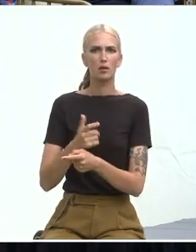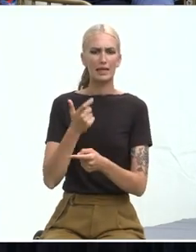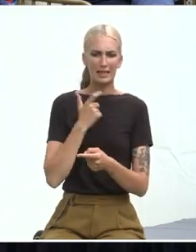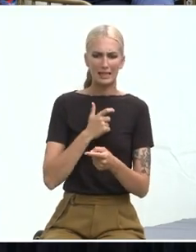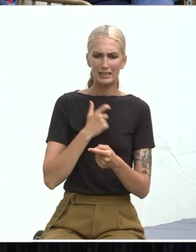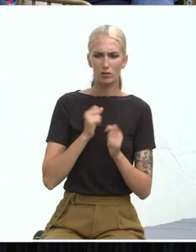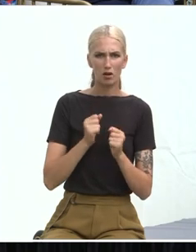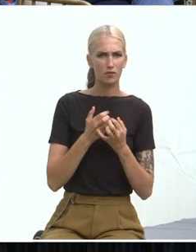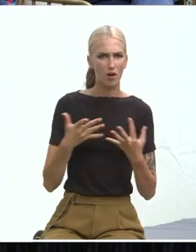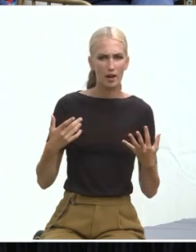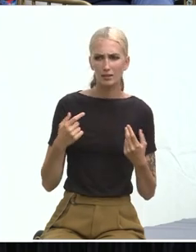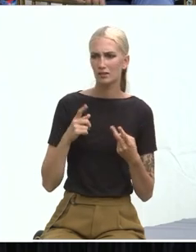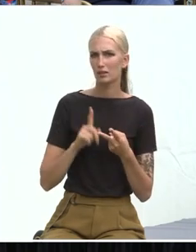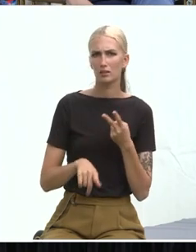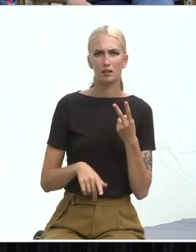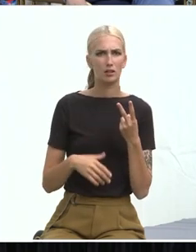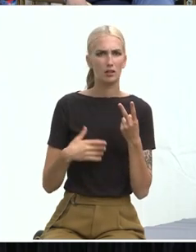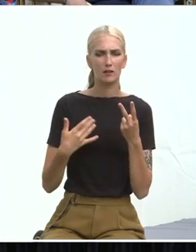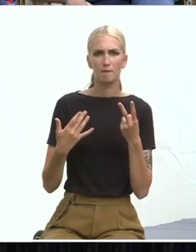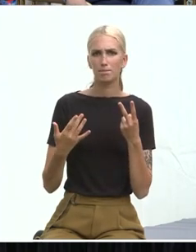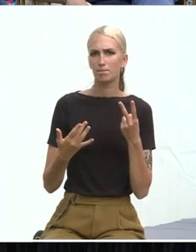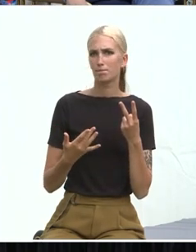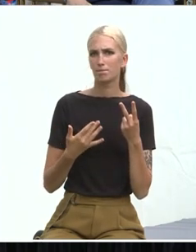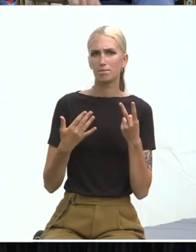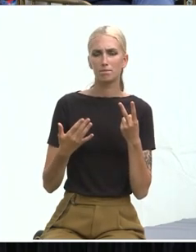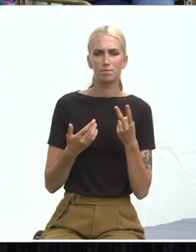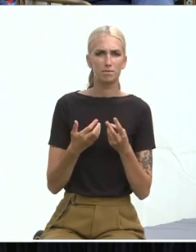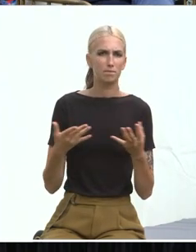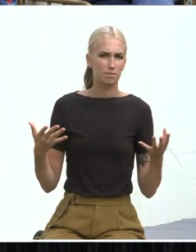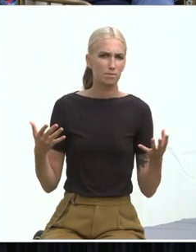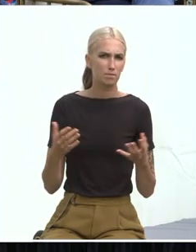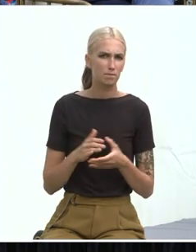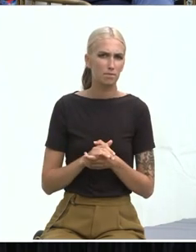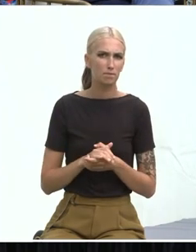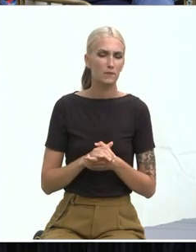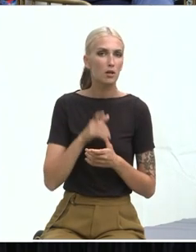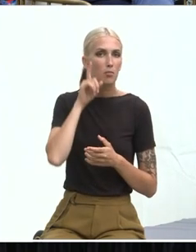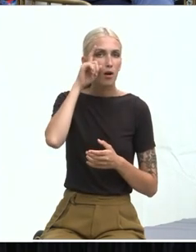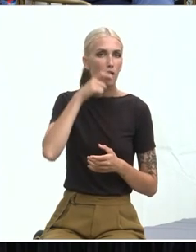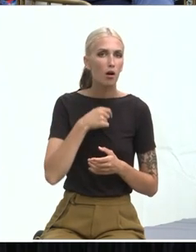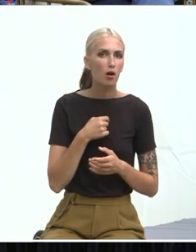to how you arrange a platoon. So I think that